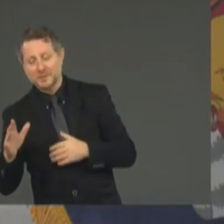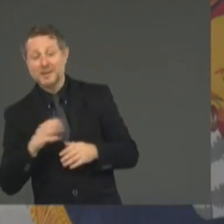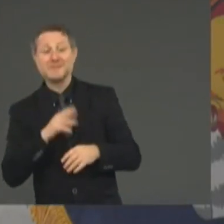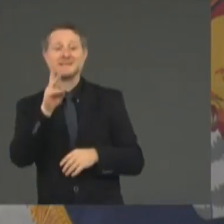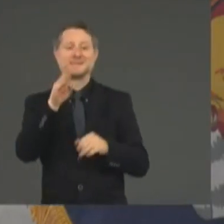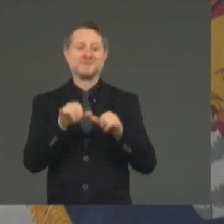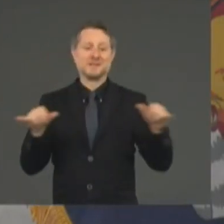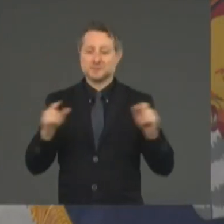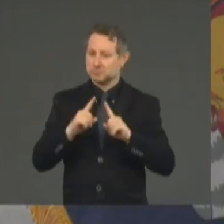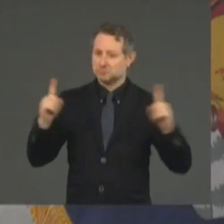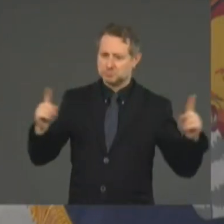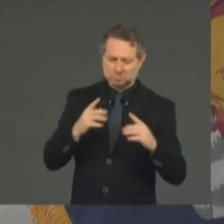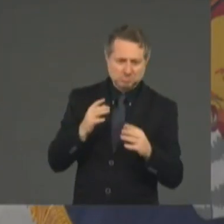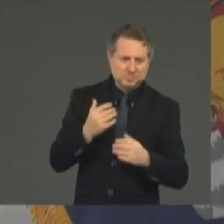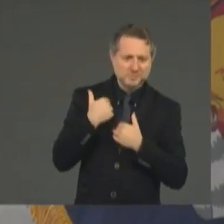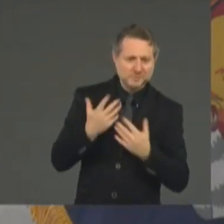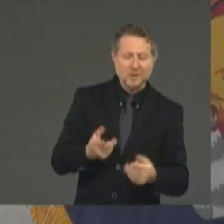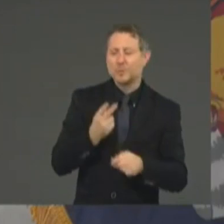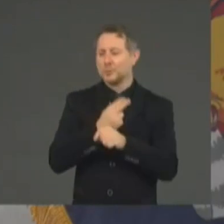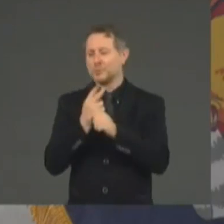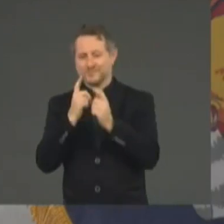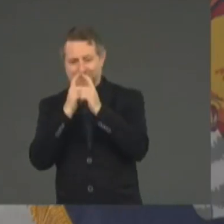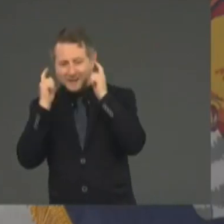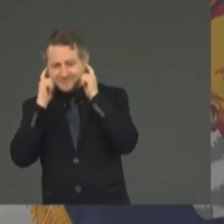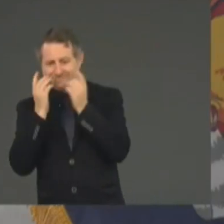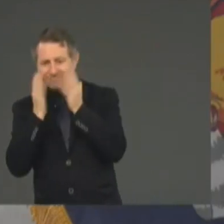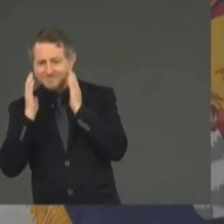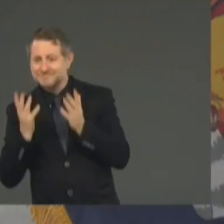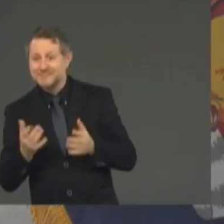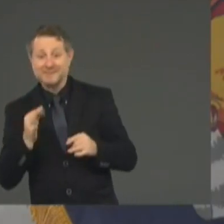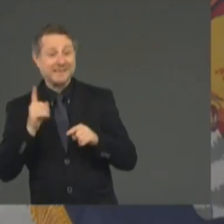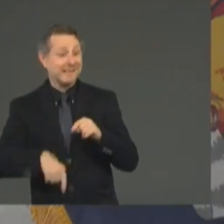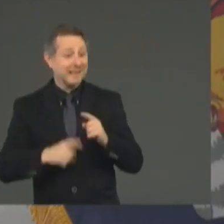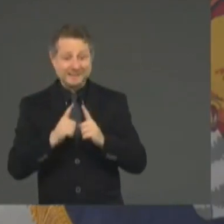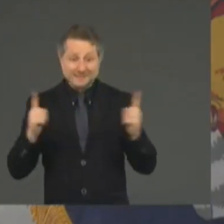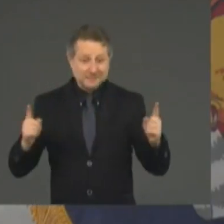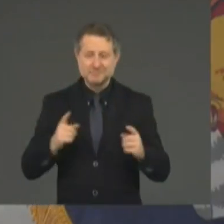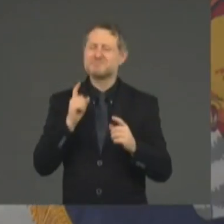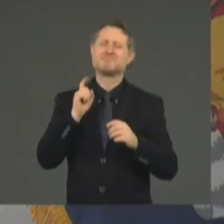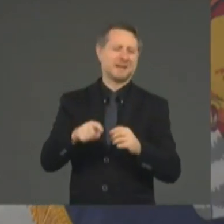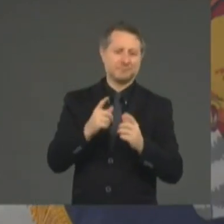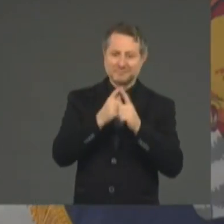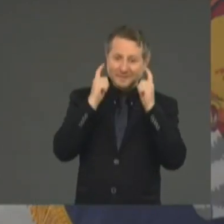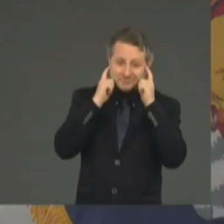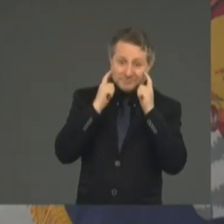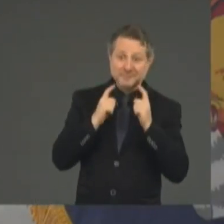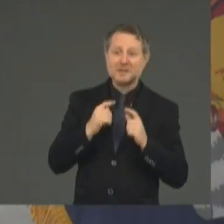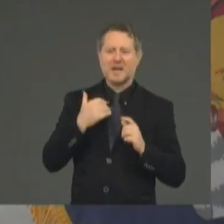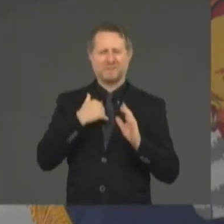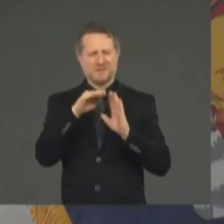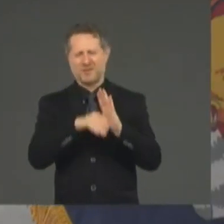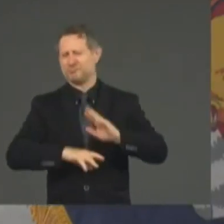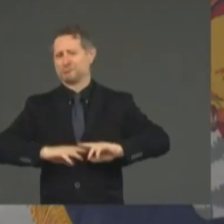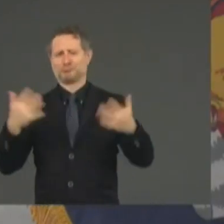mask when they're not in a position to socially distance or may not socially distance. So the rules are clear, I think.